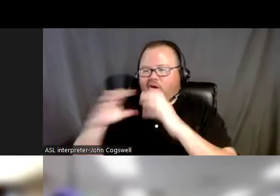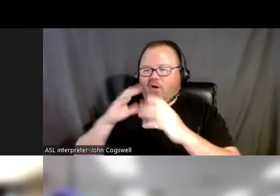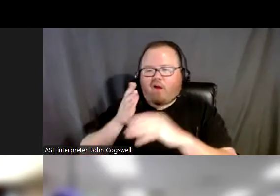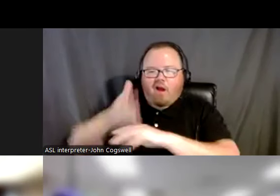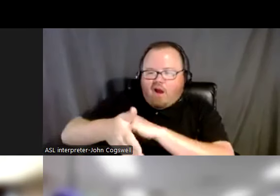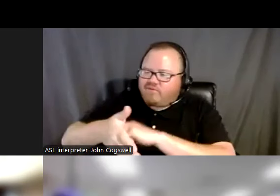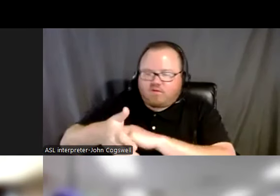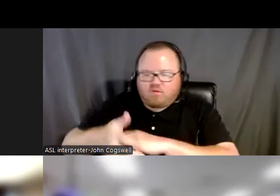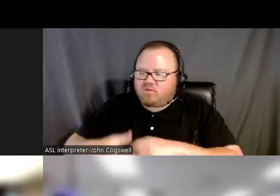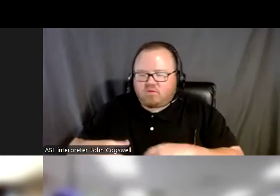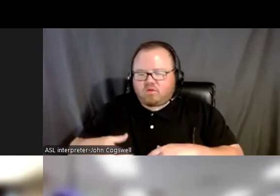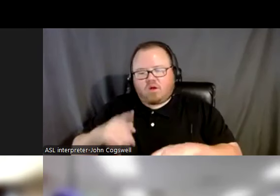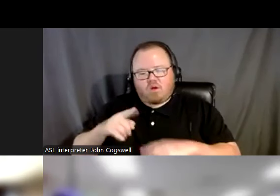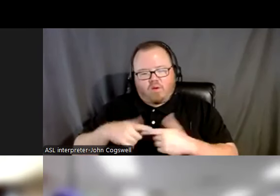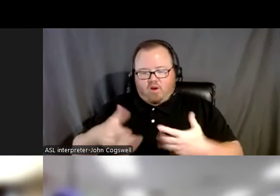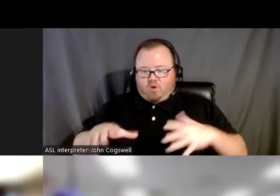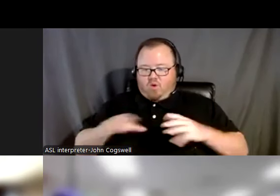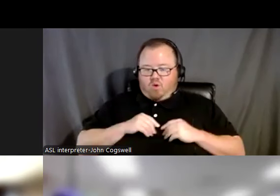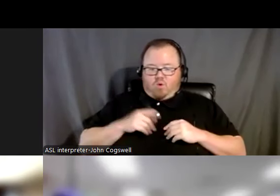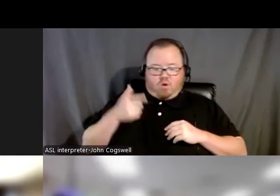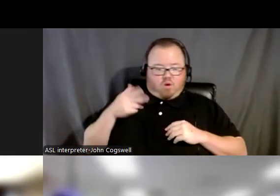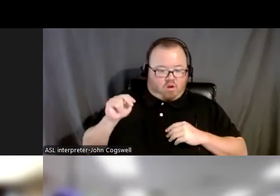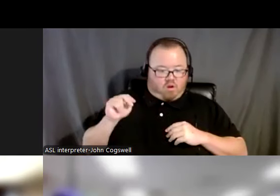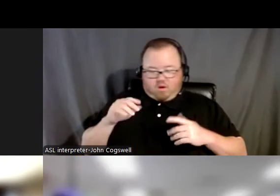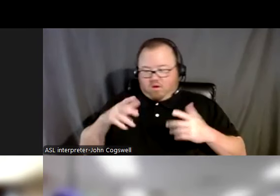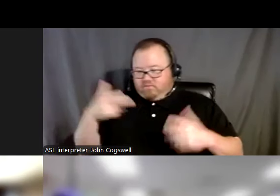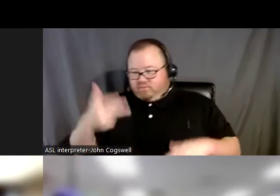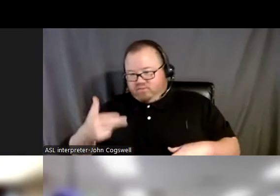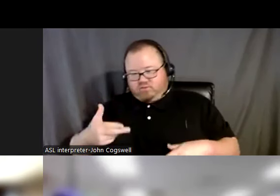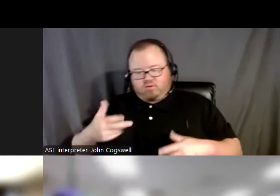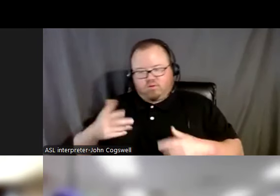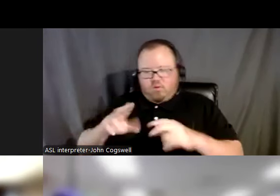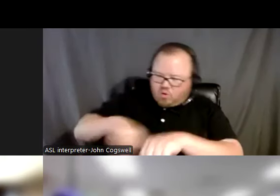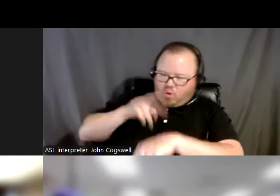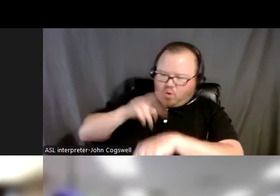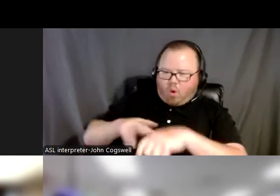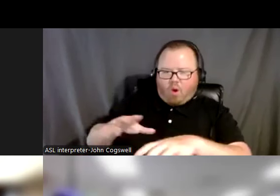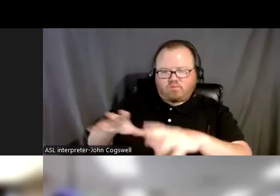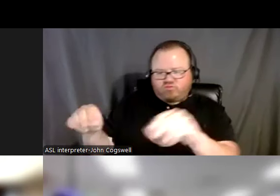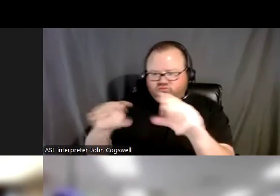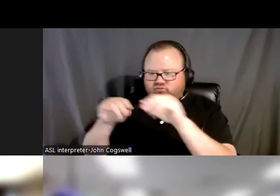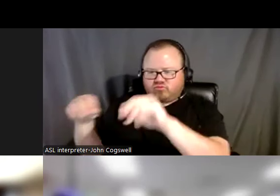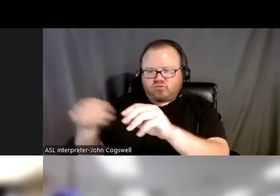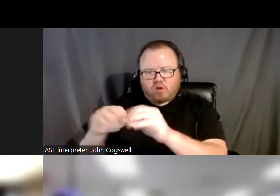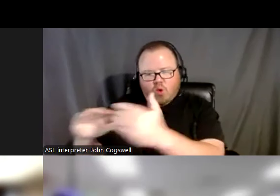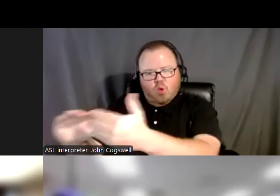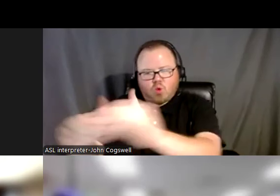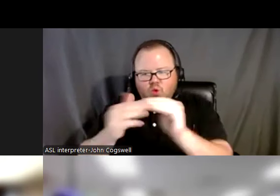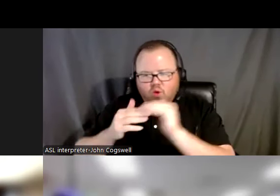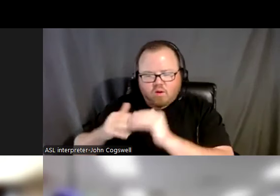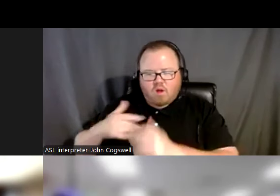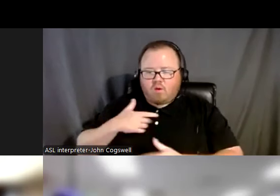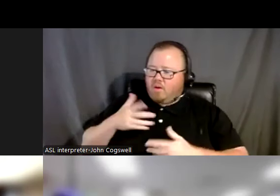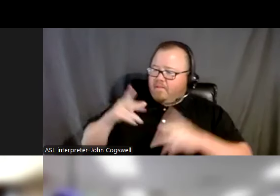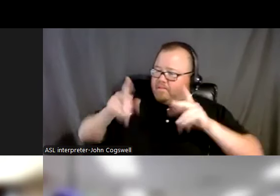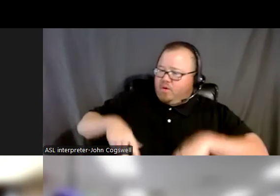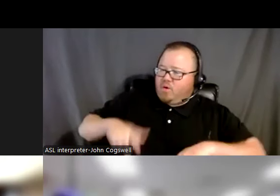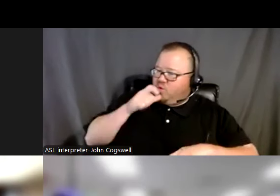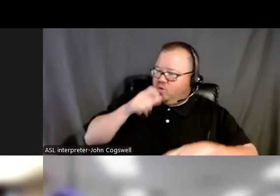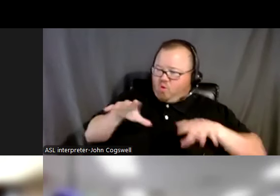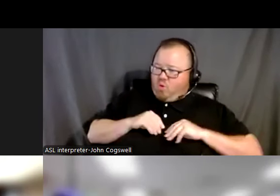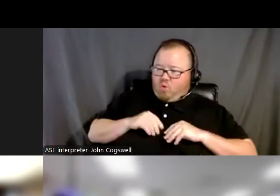but as soon as people own a firearm. Like, I want it to be normalized in the firearm community that I want the average person who owns a firearm to know